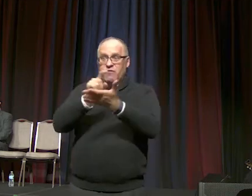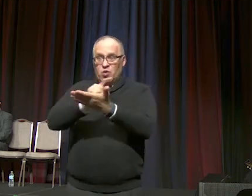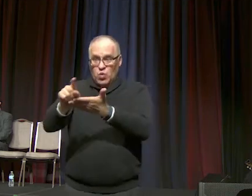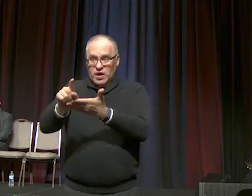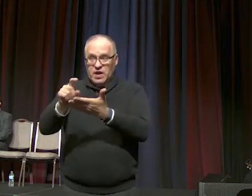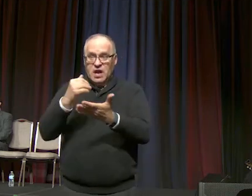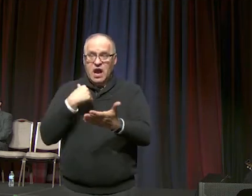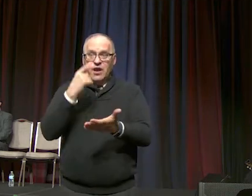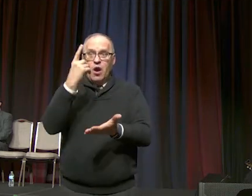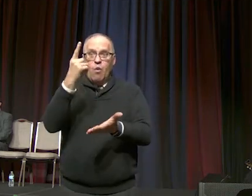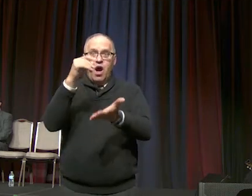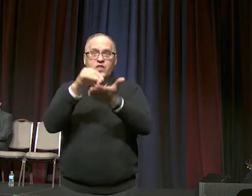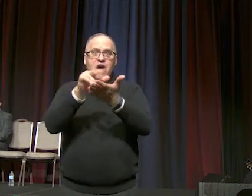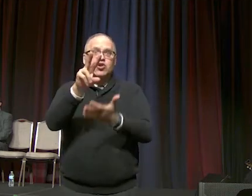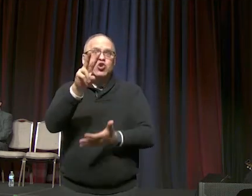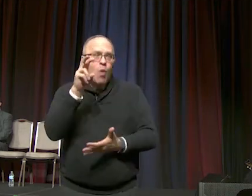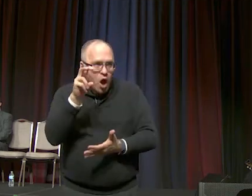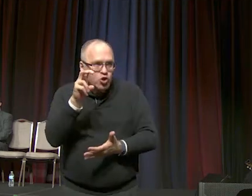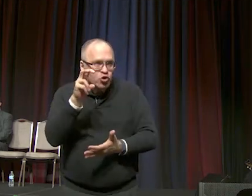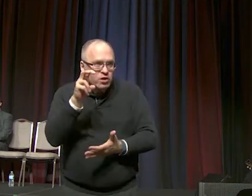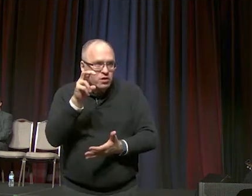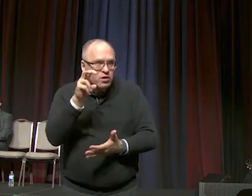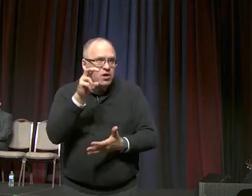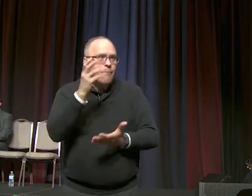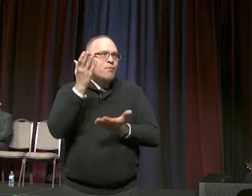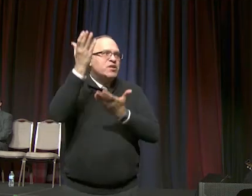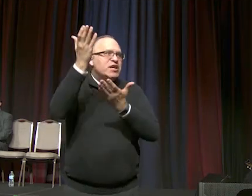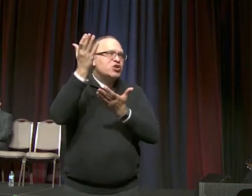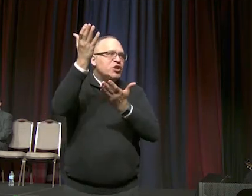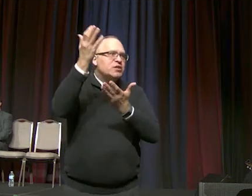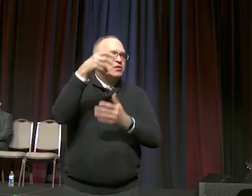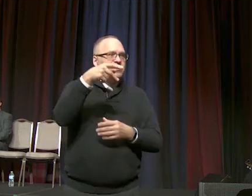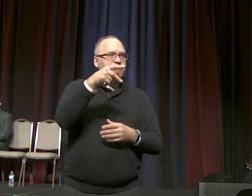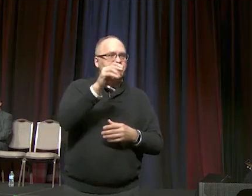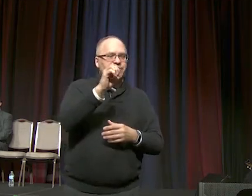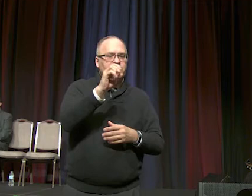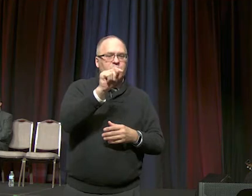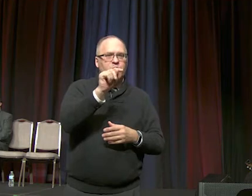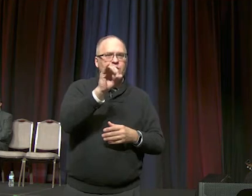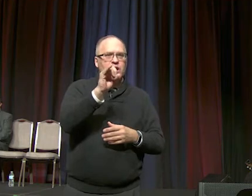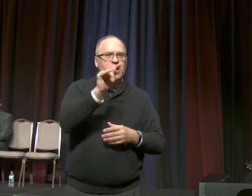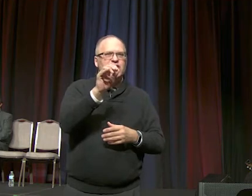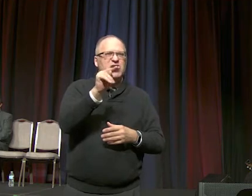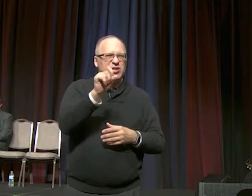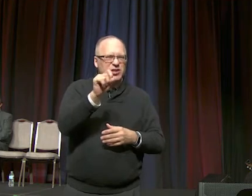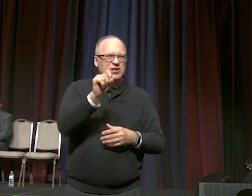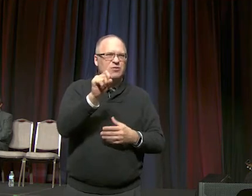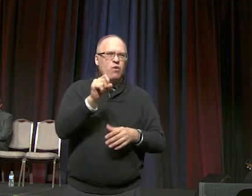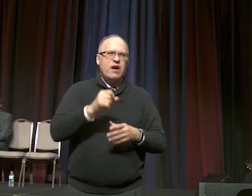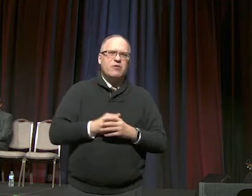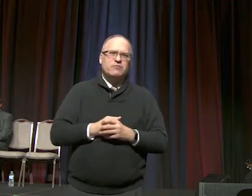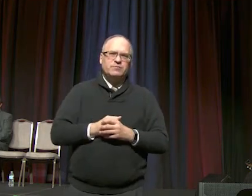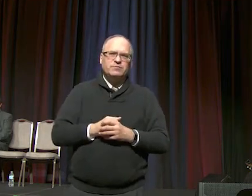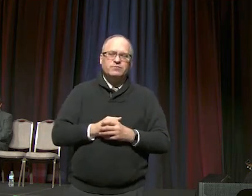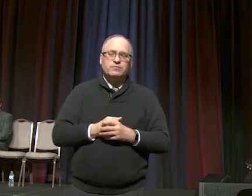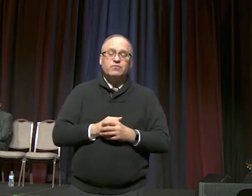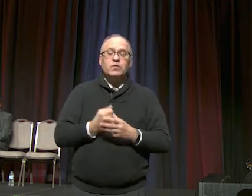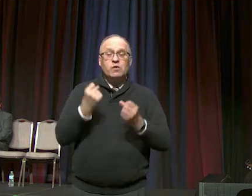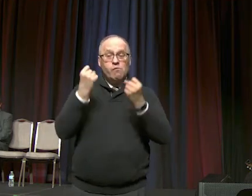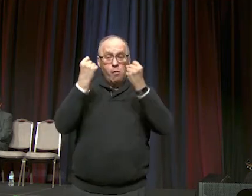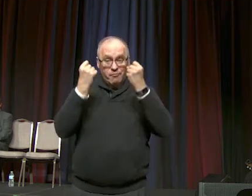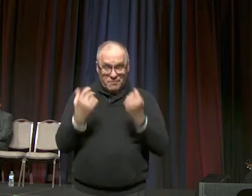about 1,200 things to deal with or respond to. Many of those